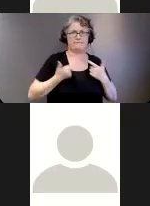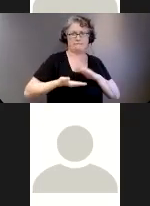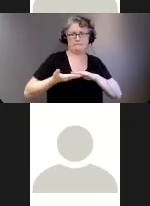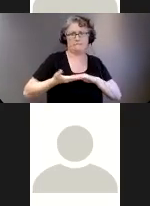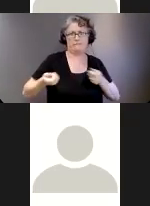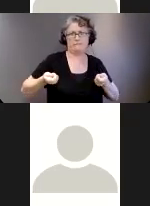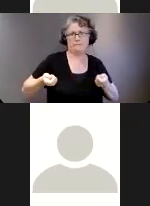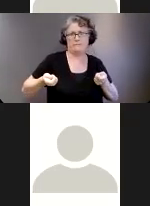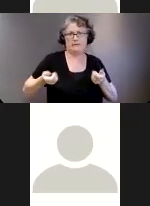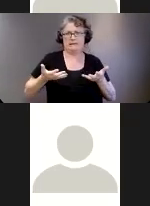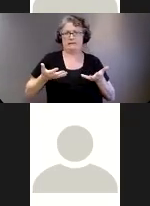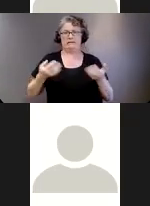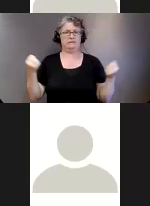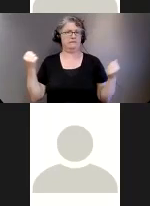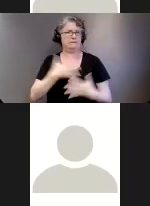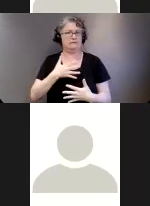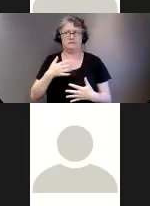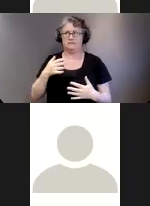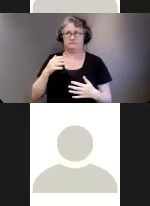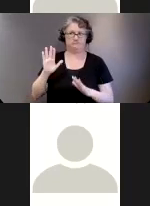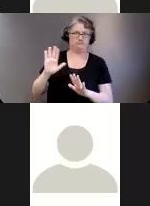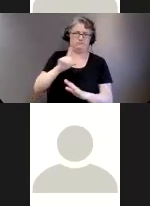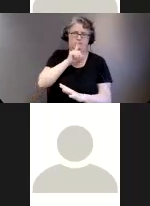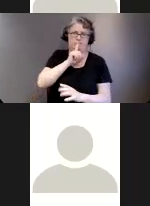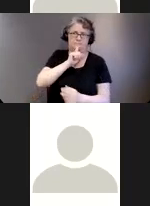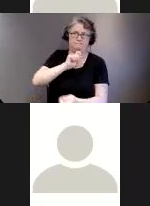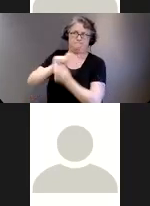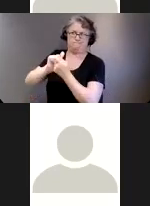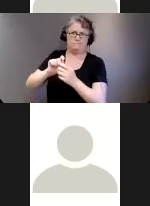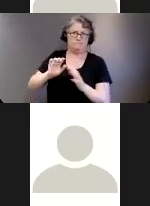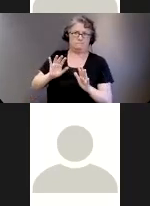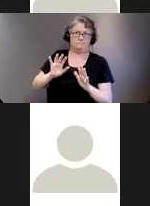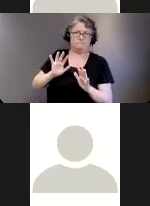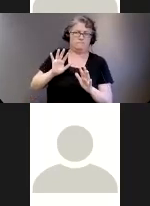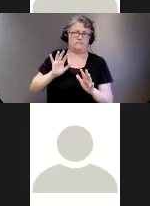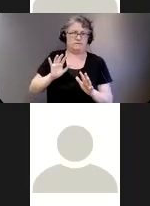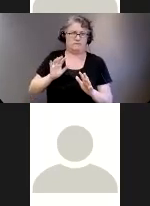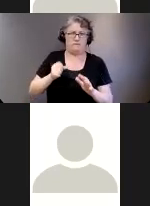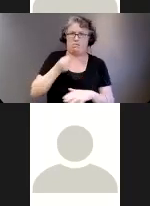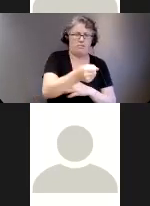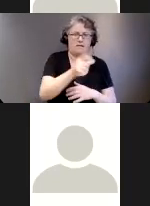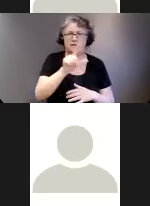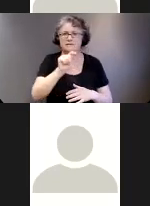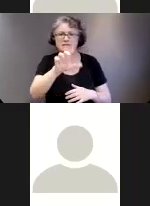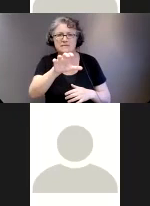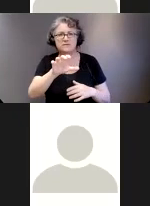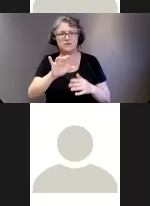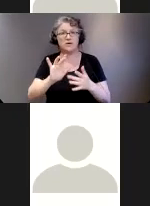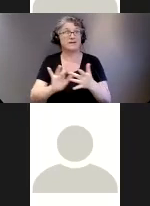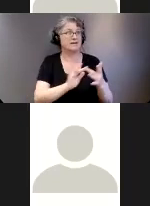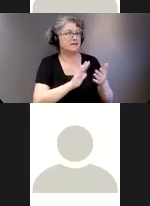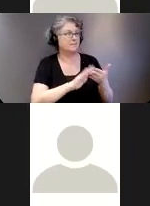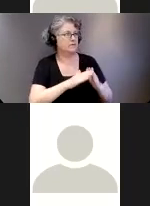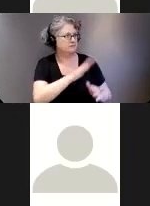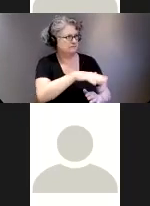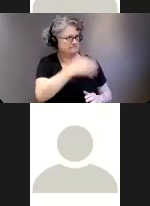keeping someone, fearful of any kind of engagement with services, even connecting with someone in the community and letting them know